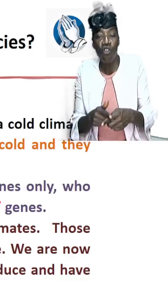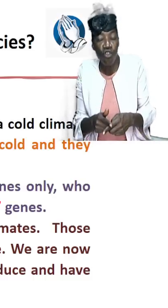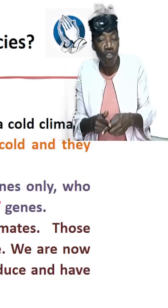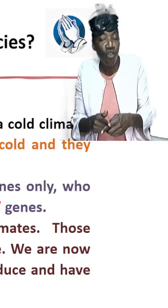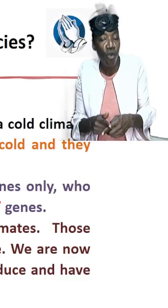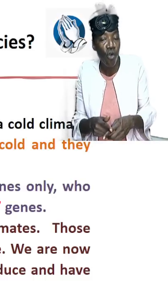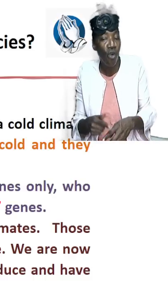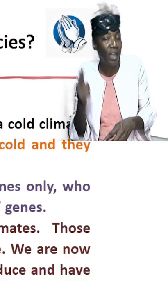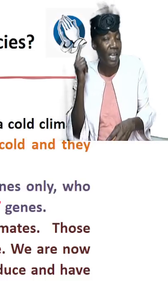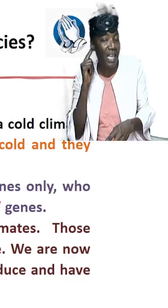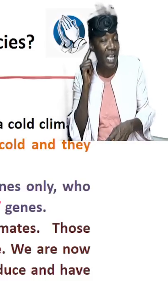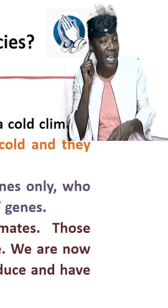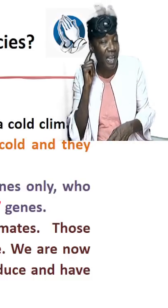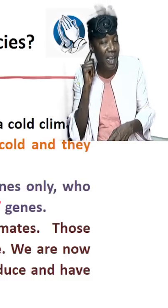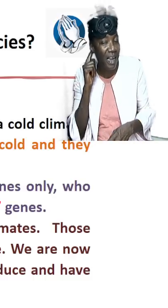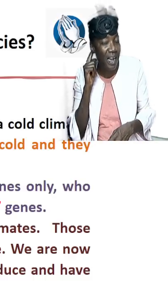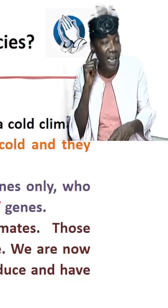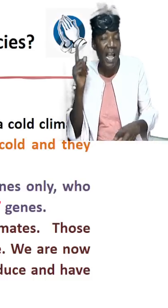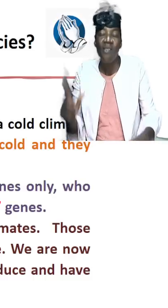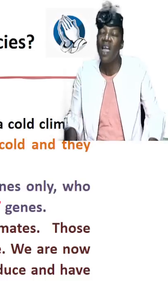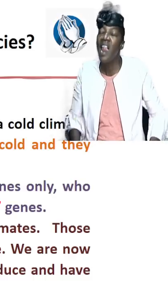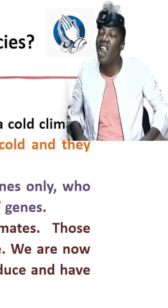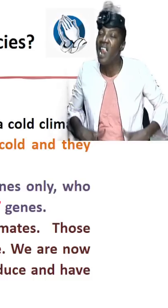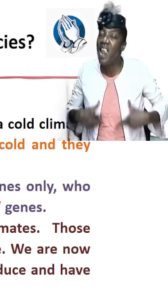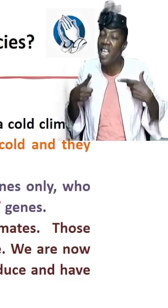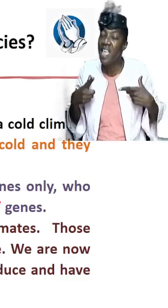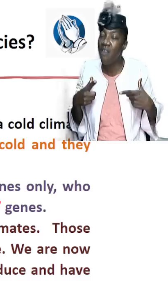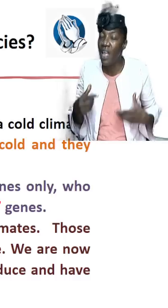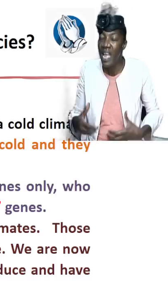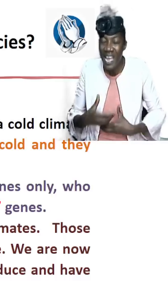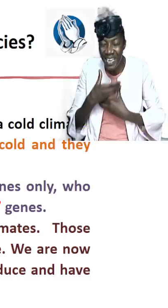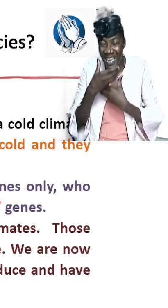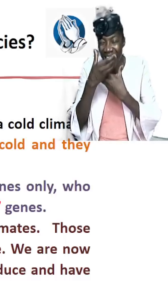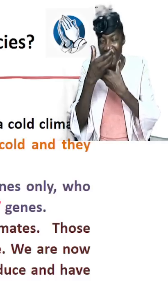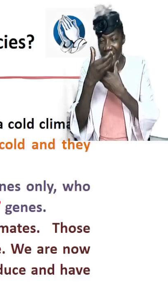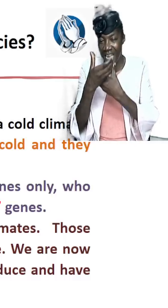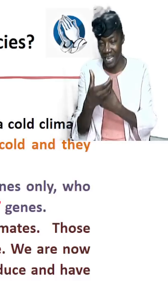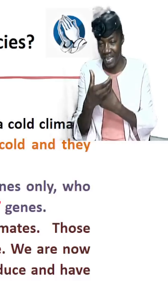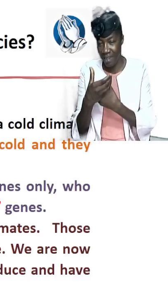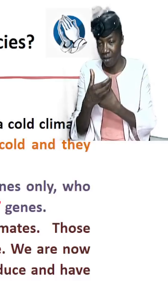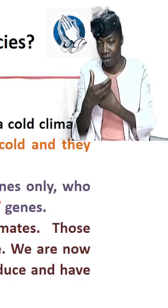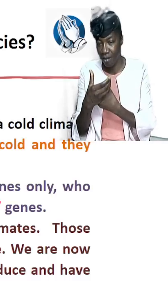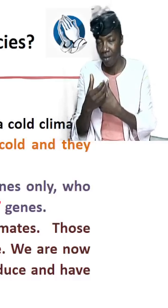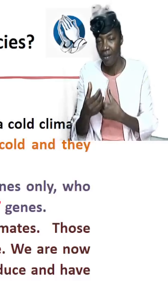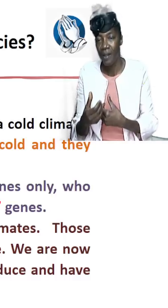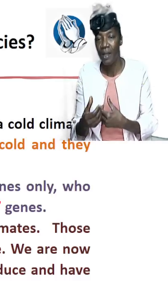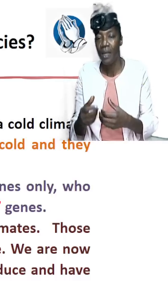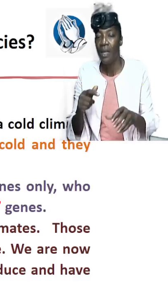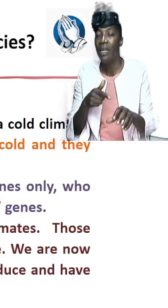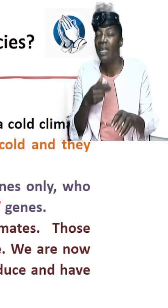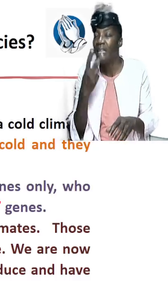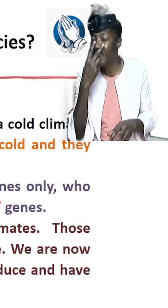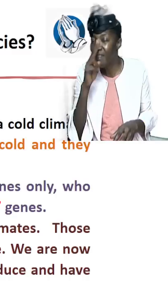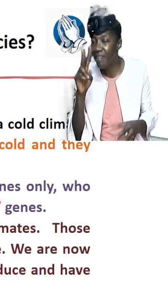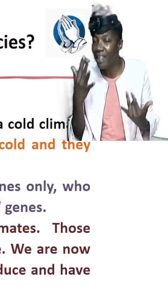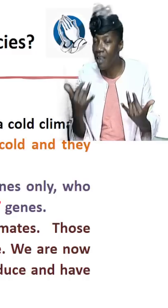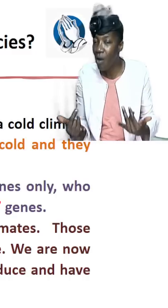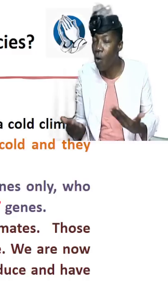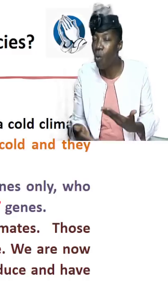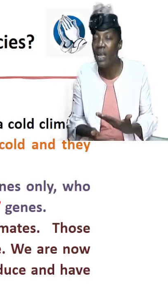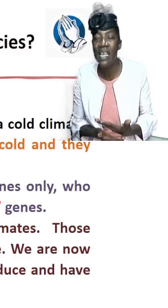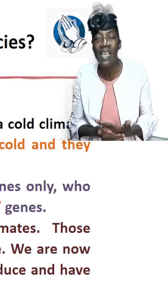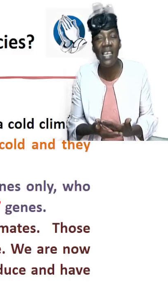very thin clothes, they're able to survive in the heat. And so we start to see how easy